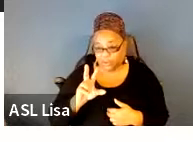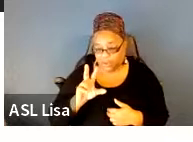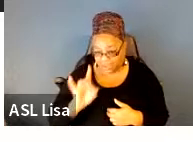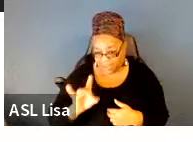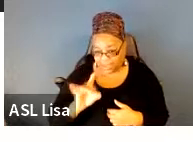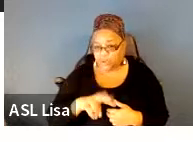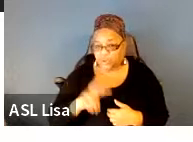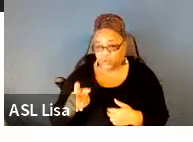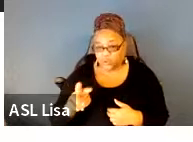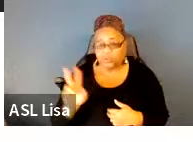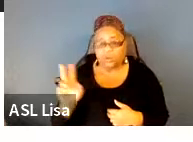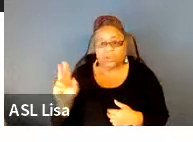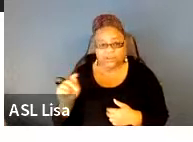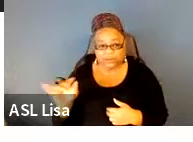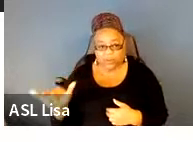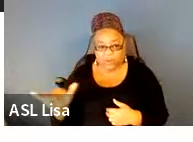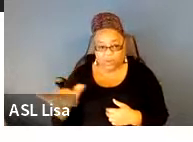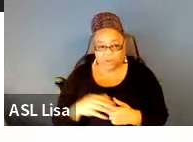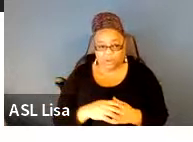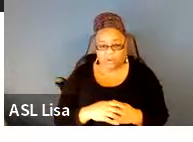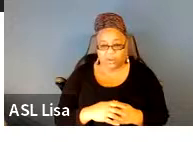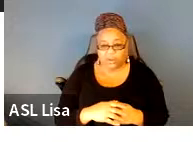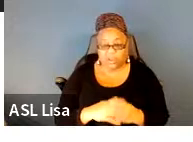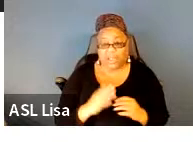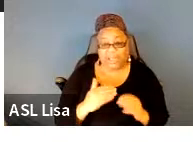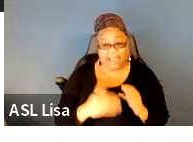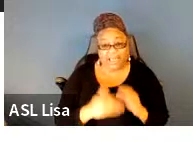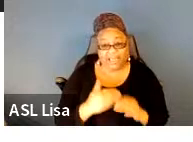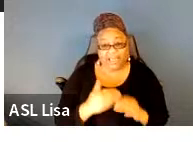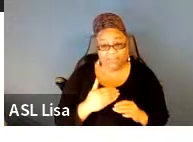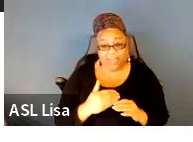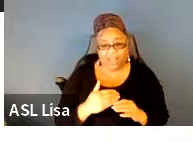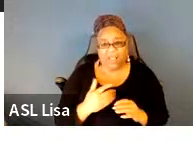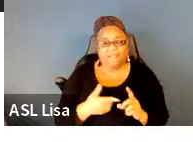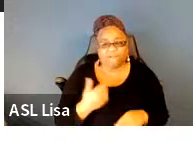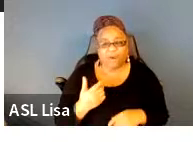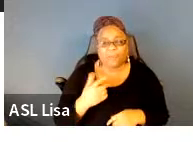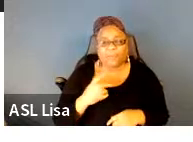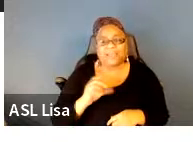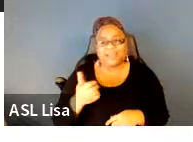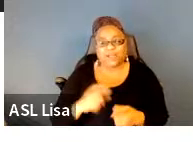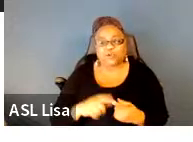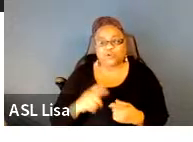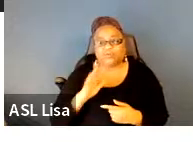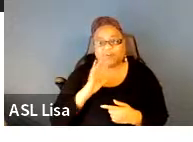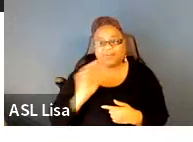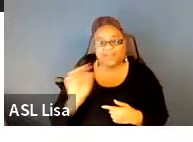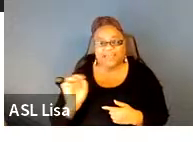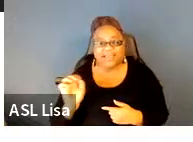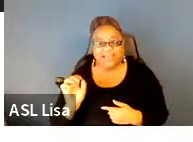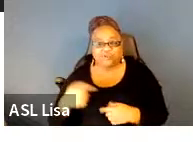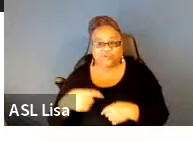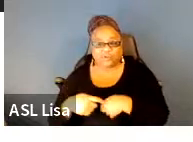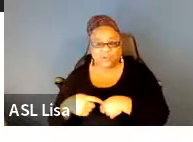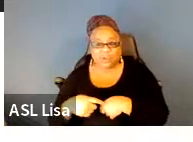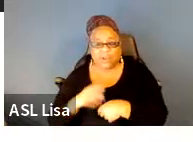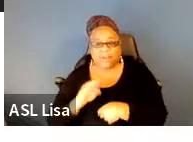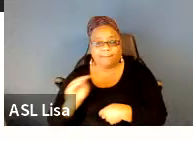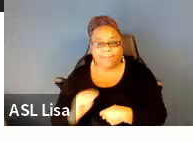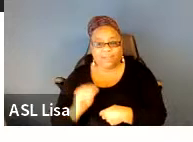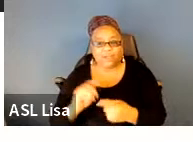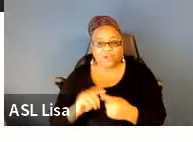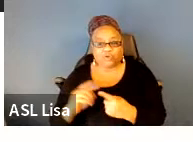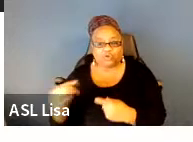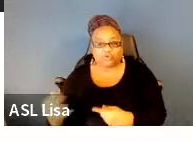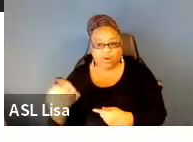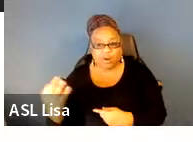800-993-2822 is our TTY. We're available from 10 to 5 Eastern Standard Time, Monday through